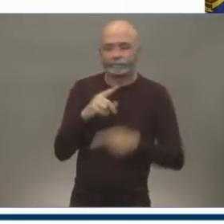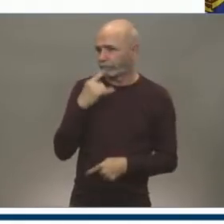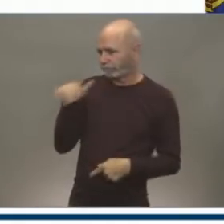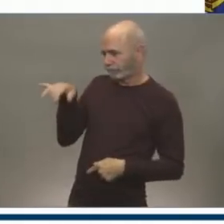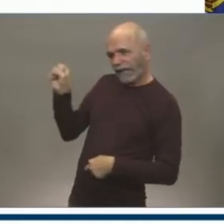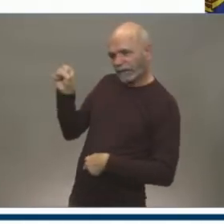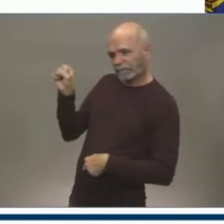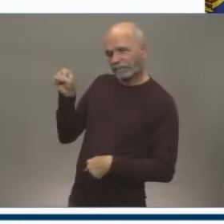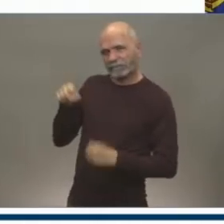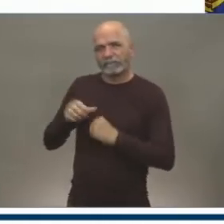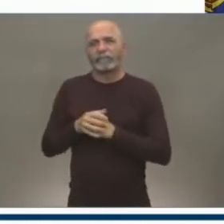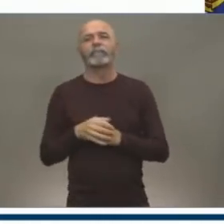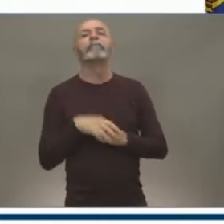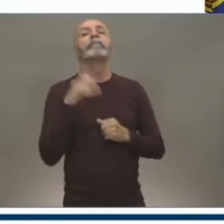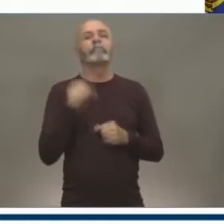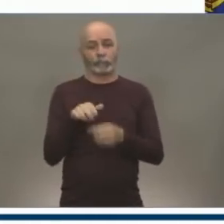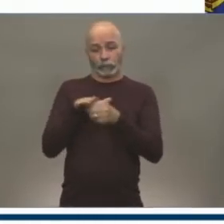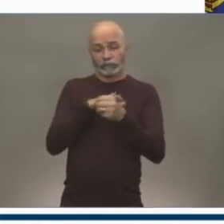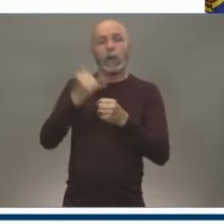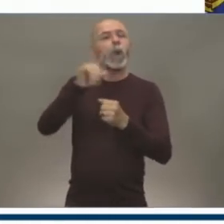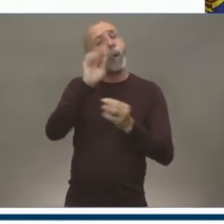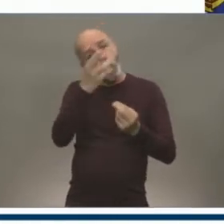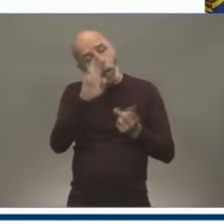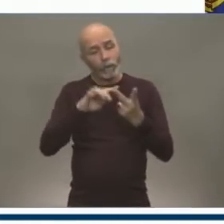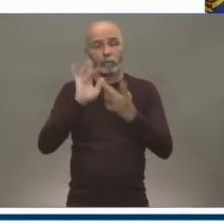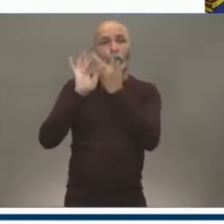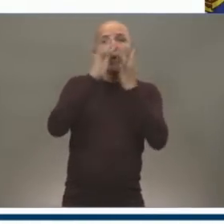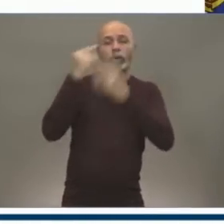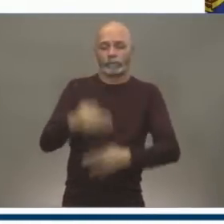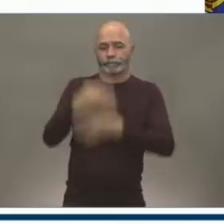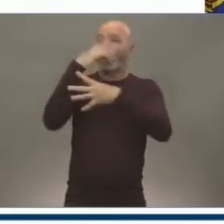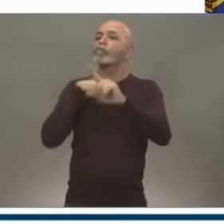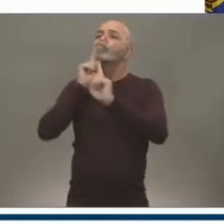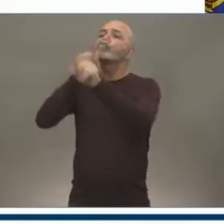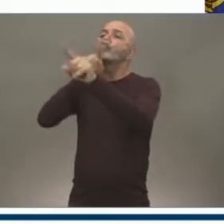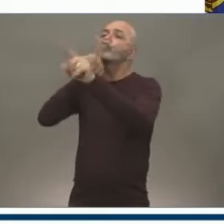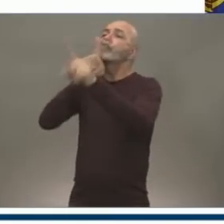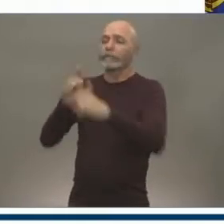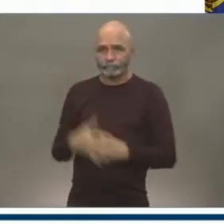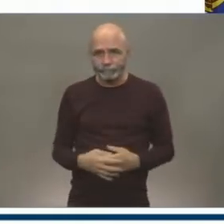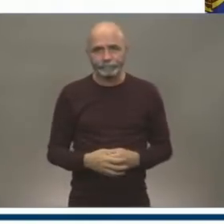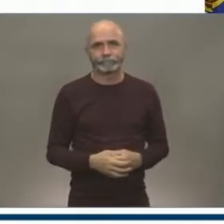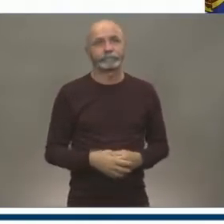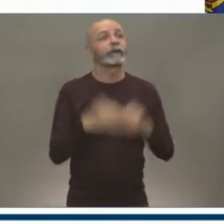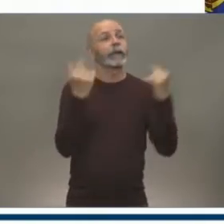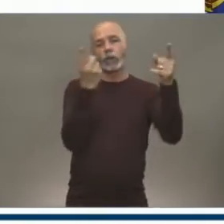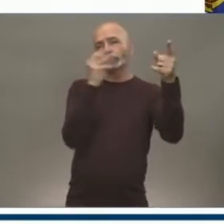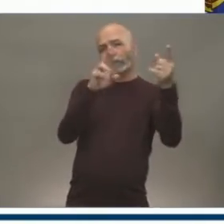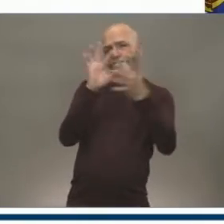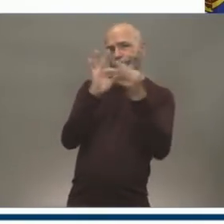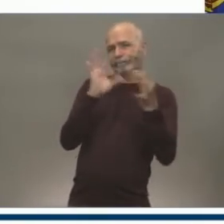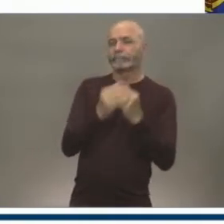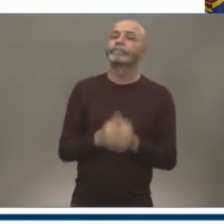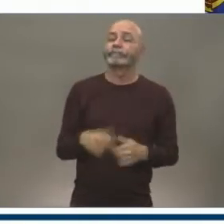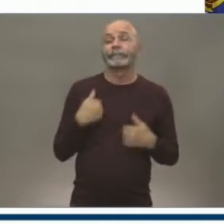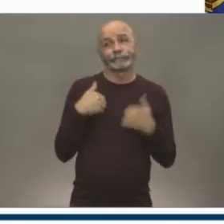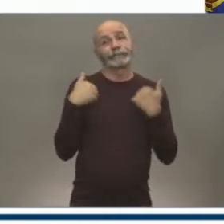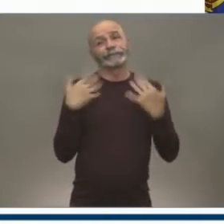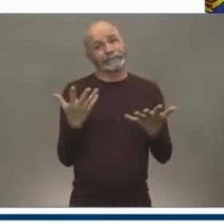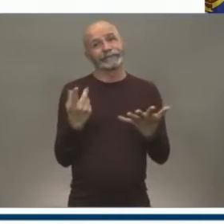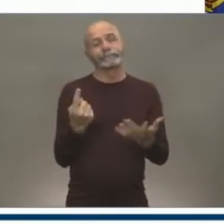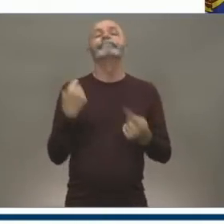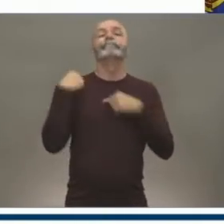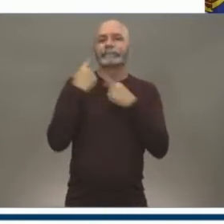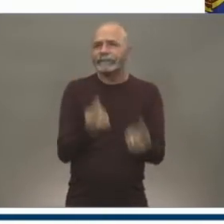Thank you, Premier. Good afternoon, everybody. As the Premier said, we are reporting 9 new cases of COVID-19, all